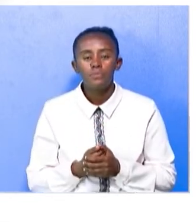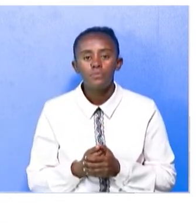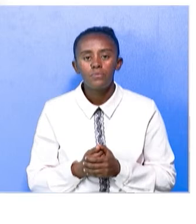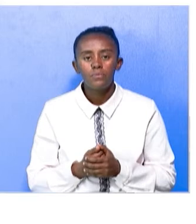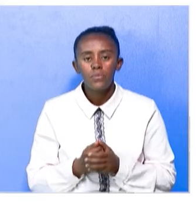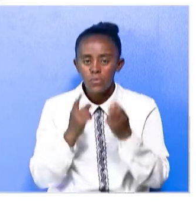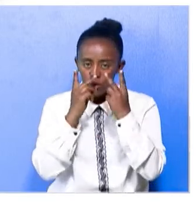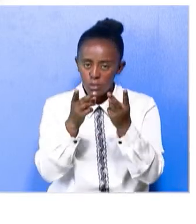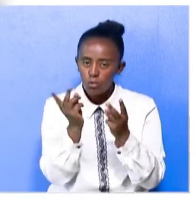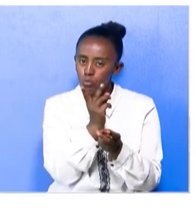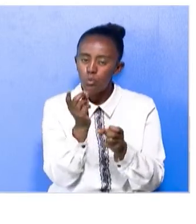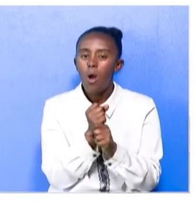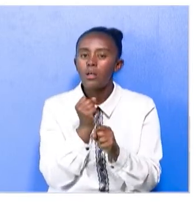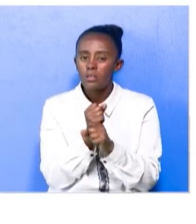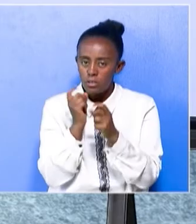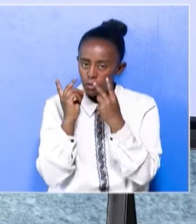Look these two actions.